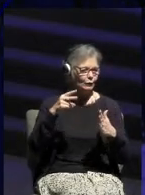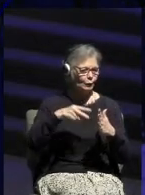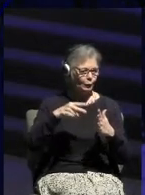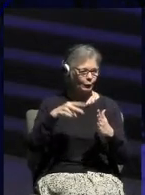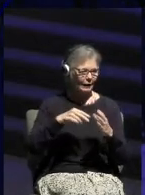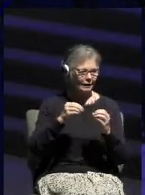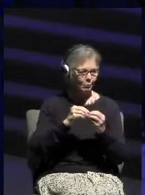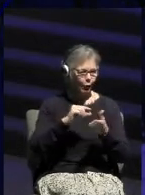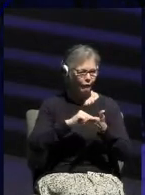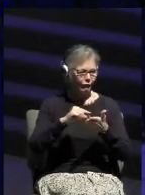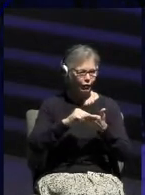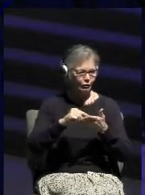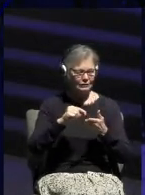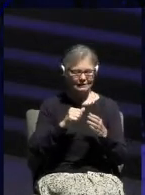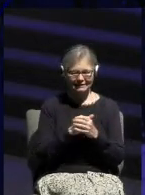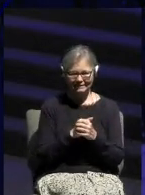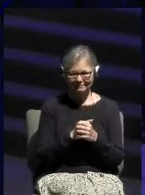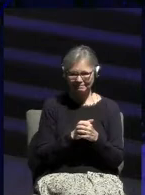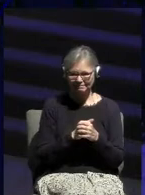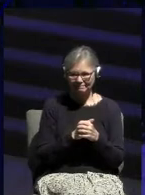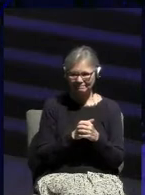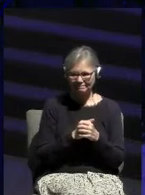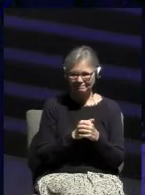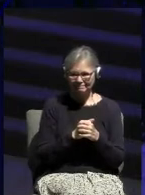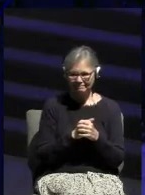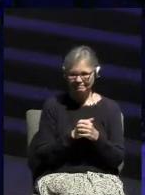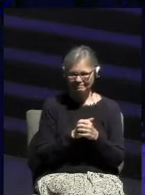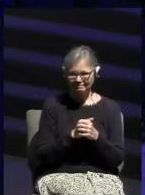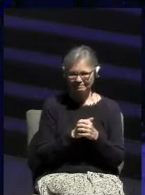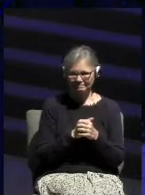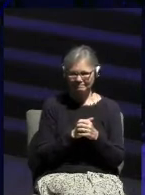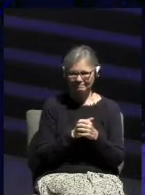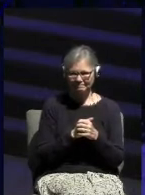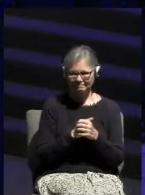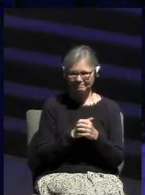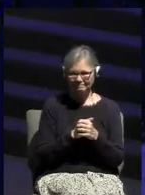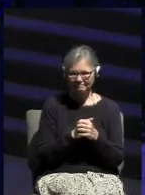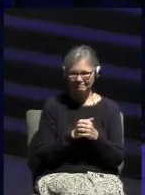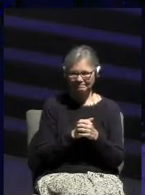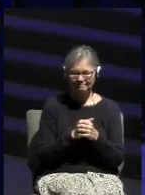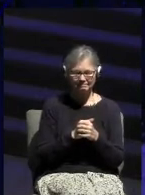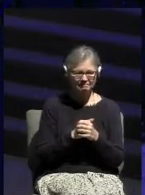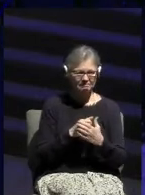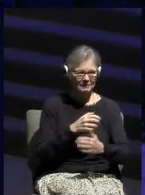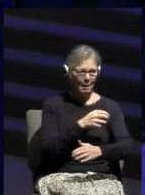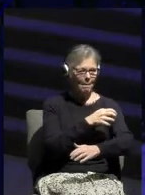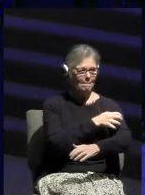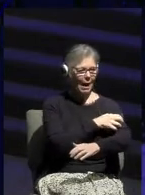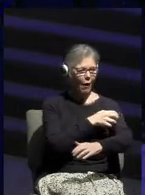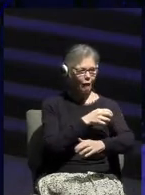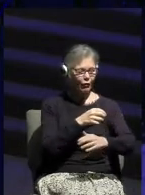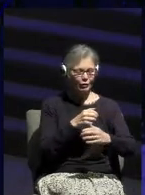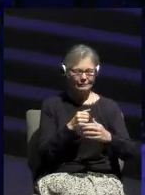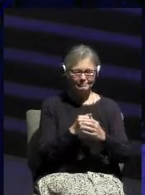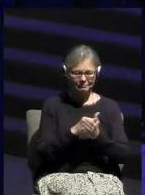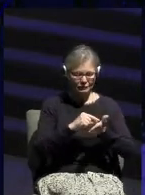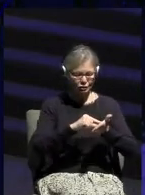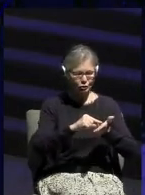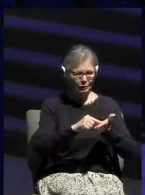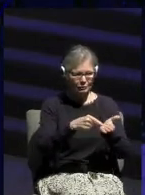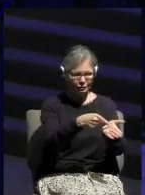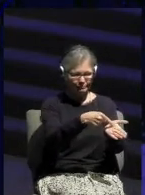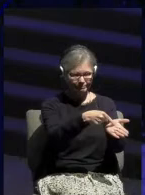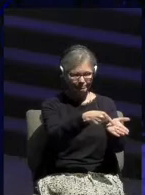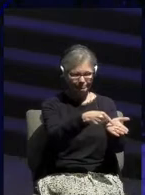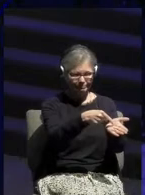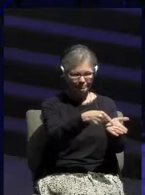for. And that's just a joke. But this is a powerful passage of Scripture that is